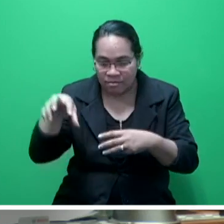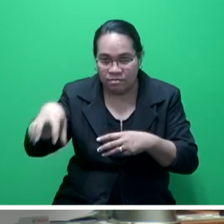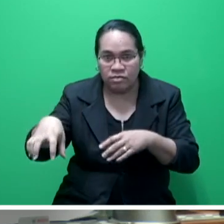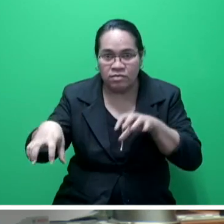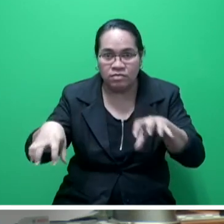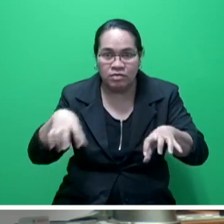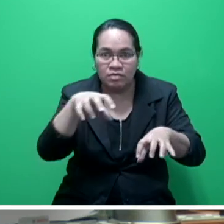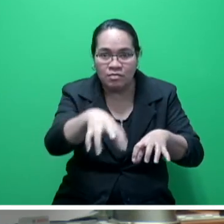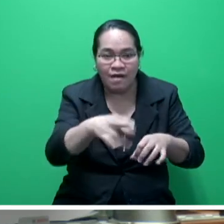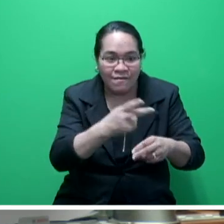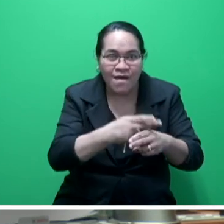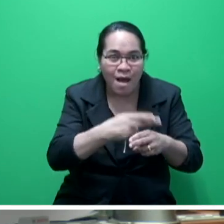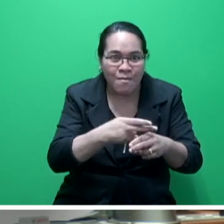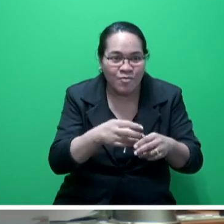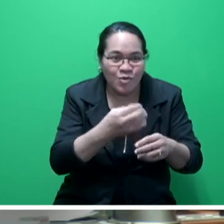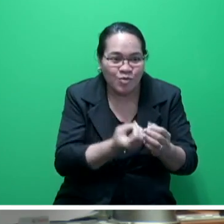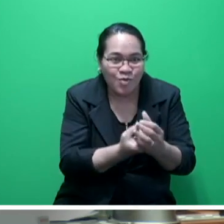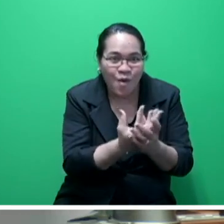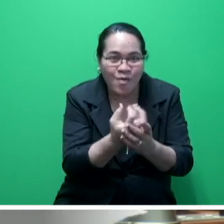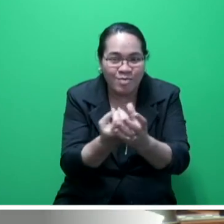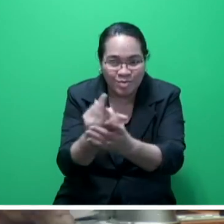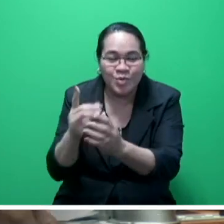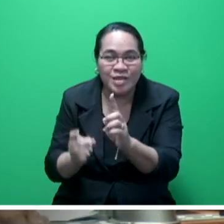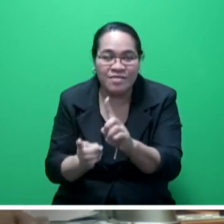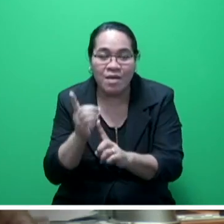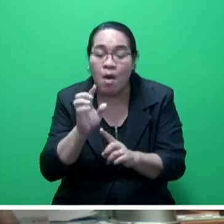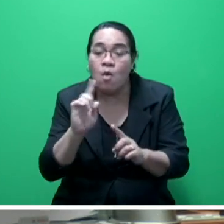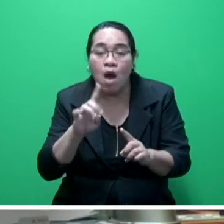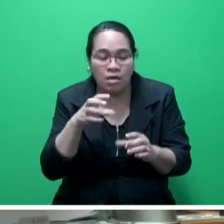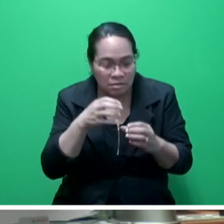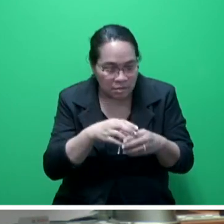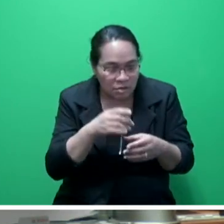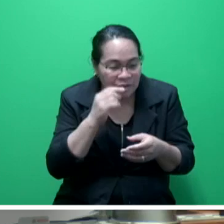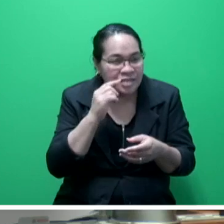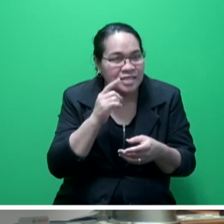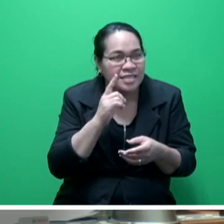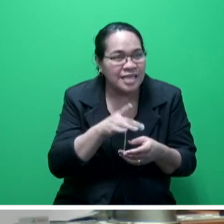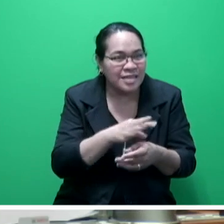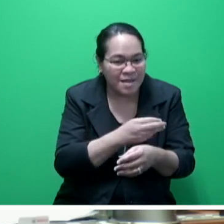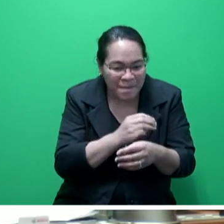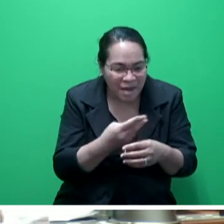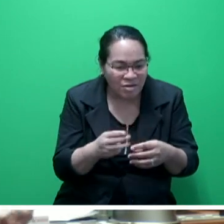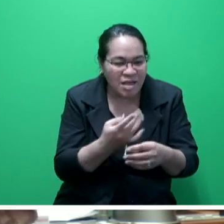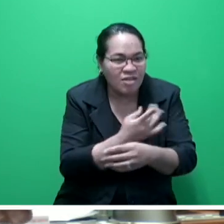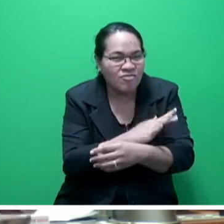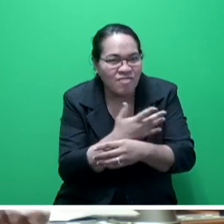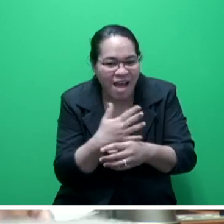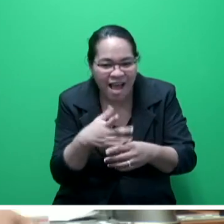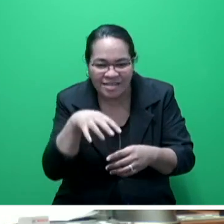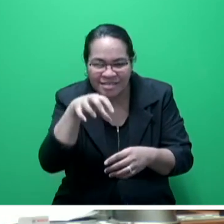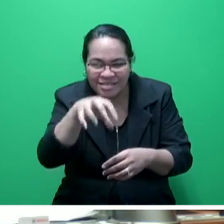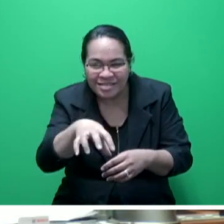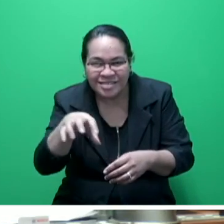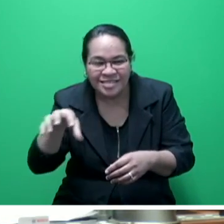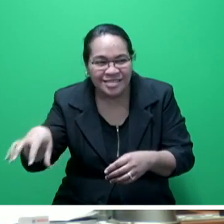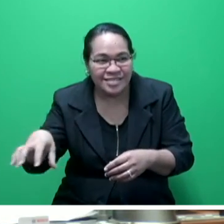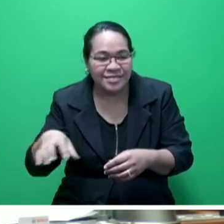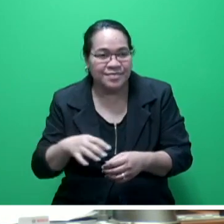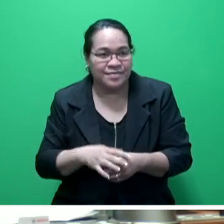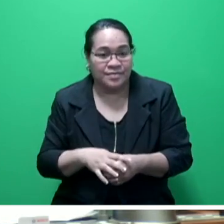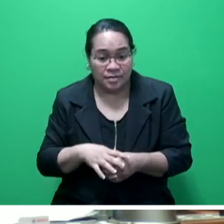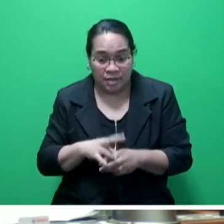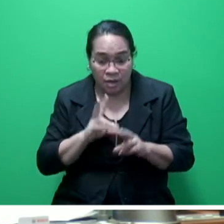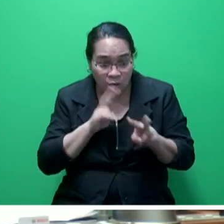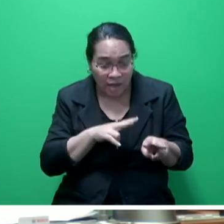the Ministry of Waterways and Environment has developed. One is the seagrass sea meadows nursery. Mr. Speaker,